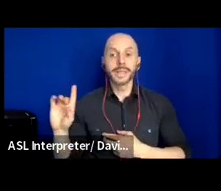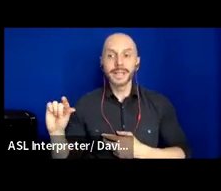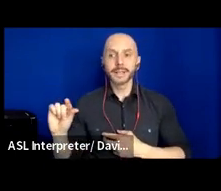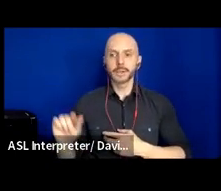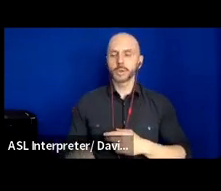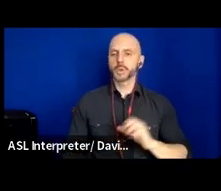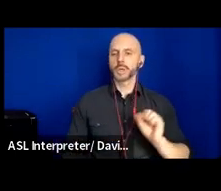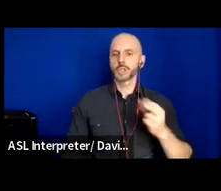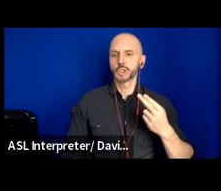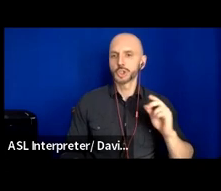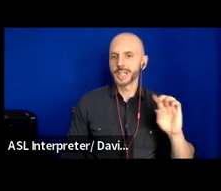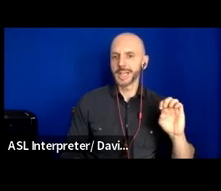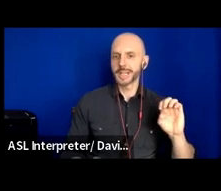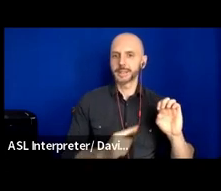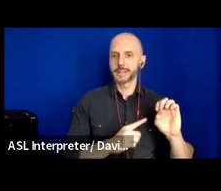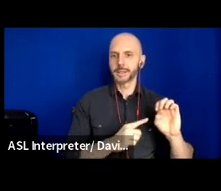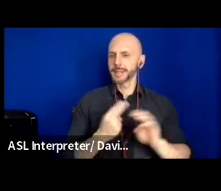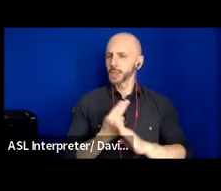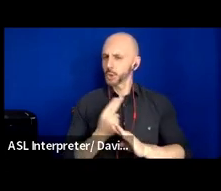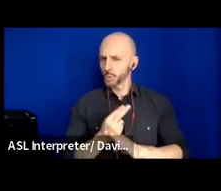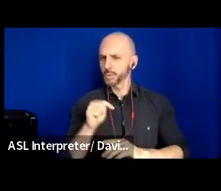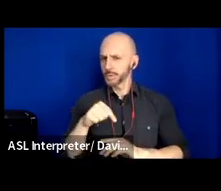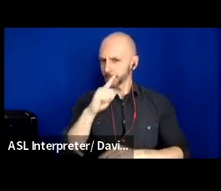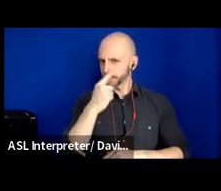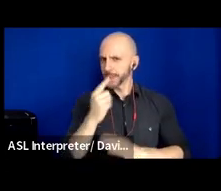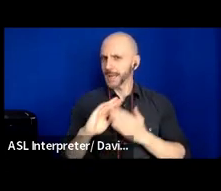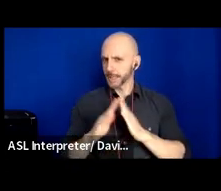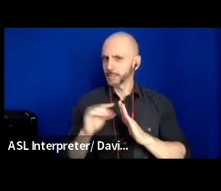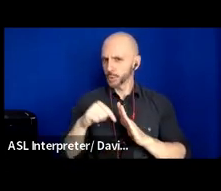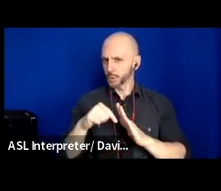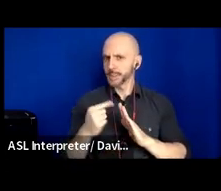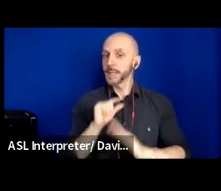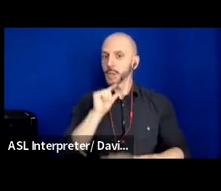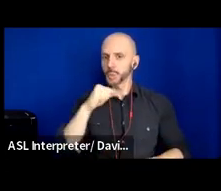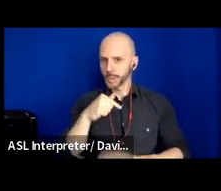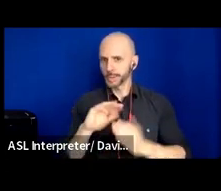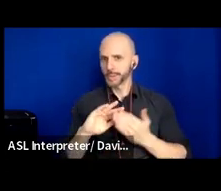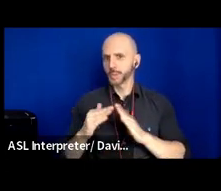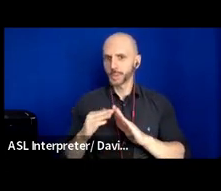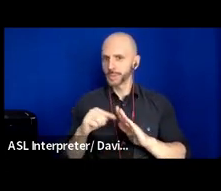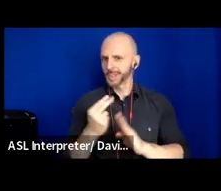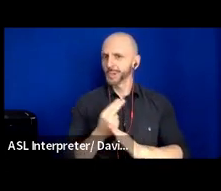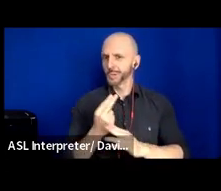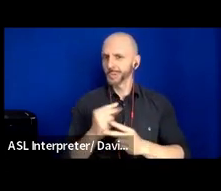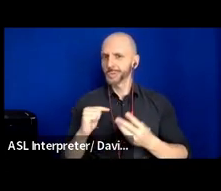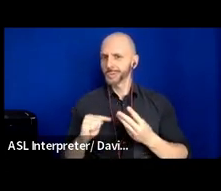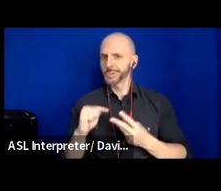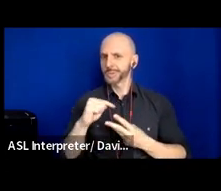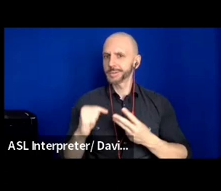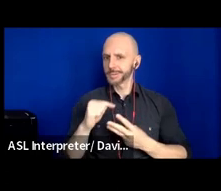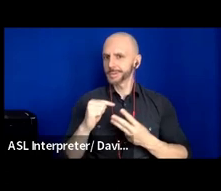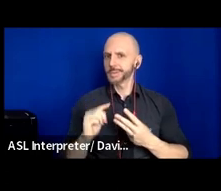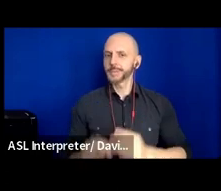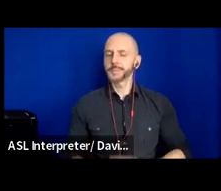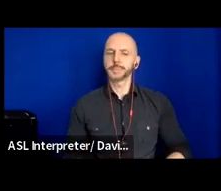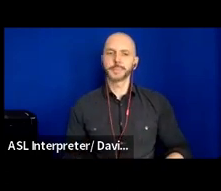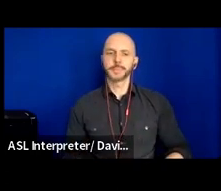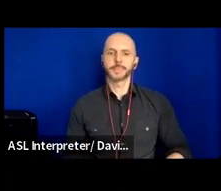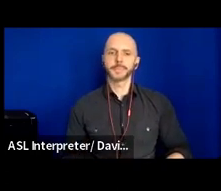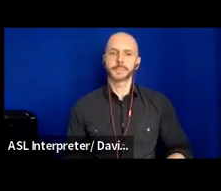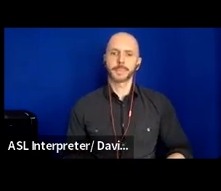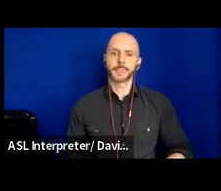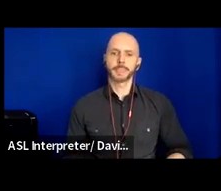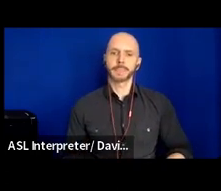that, kind of like how in general queer community, there was something back in the called camp, to sort of be campy.